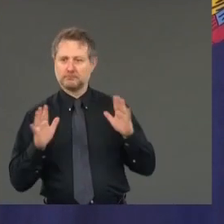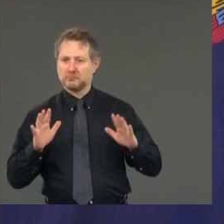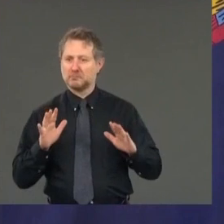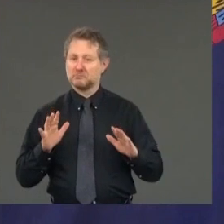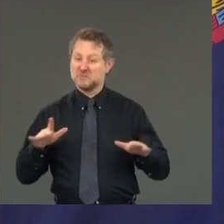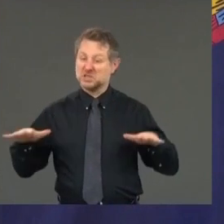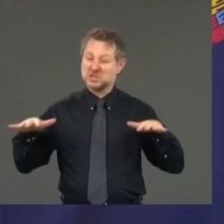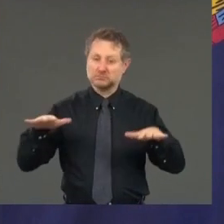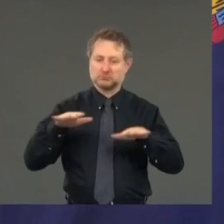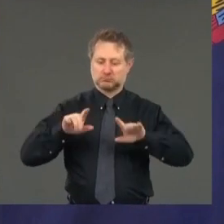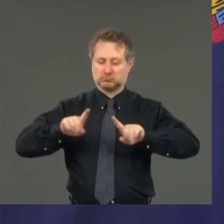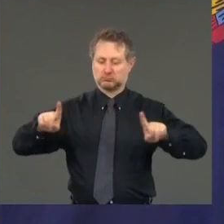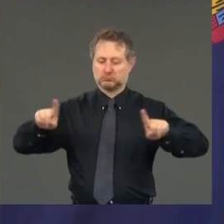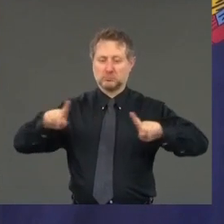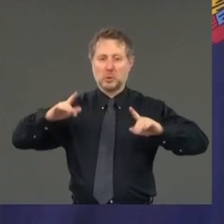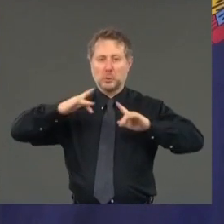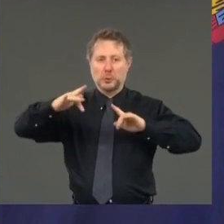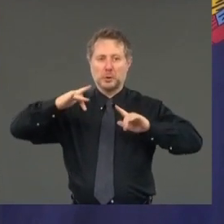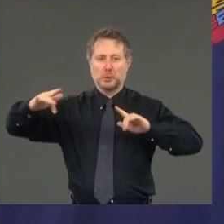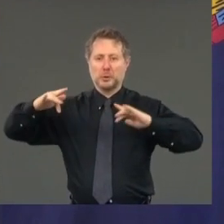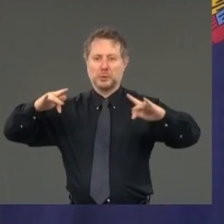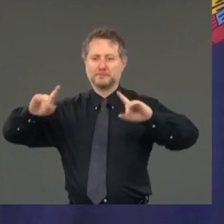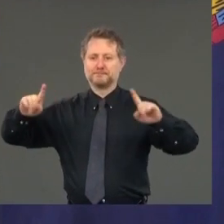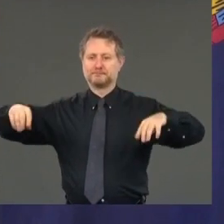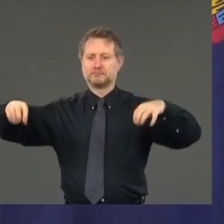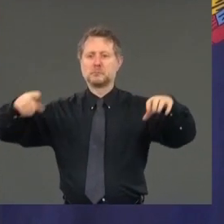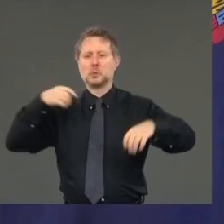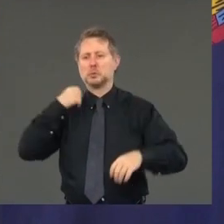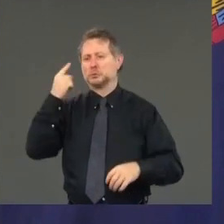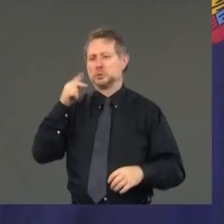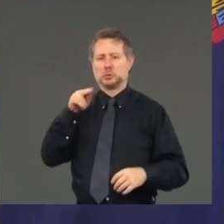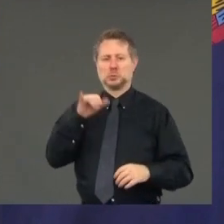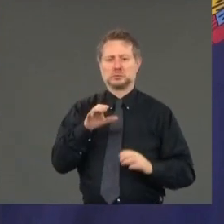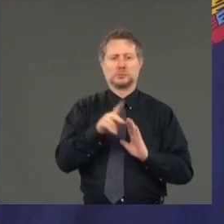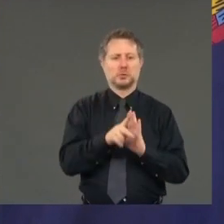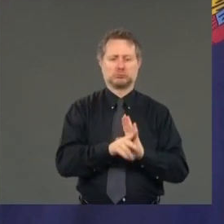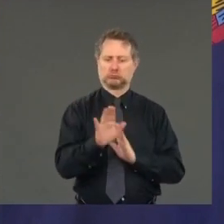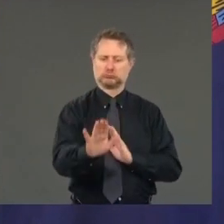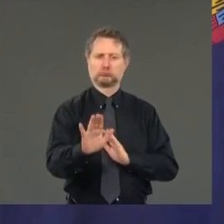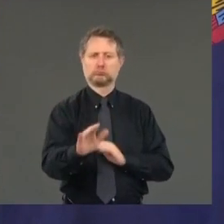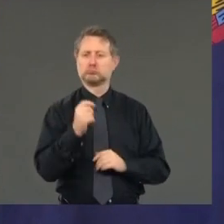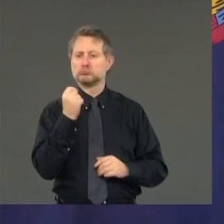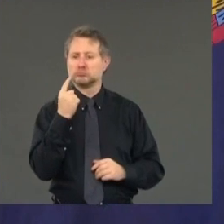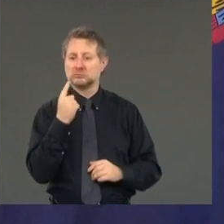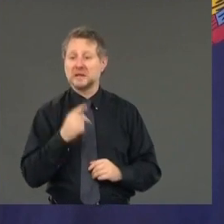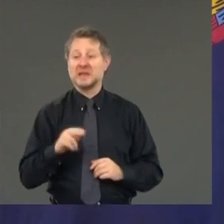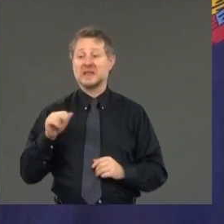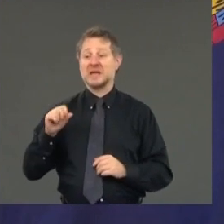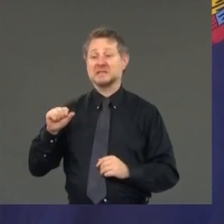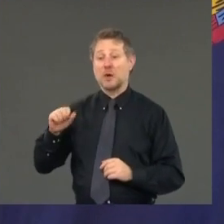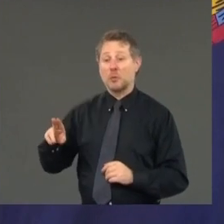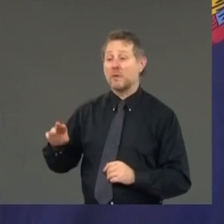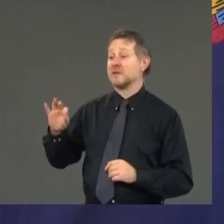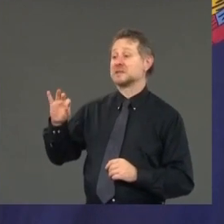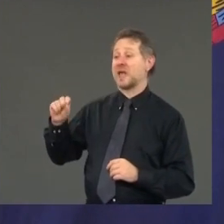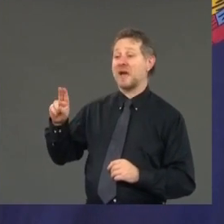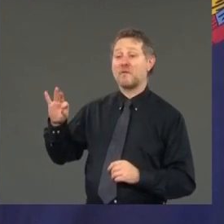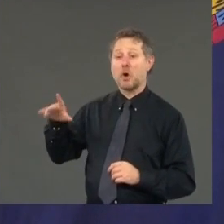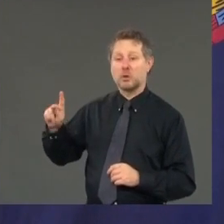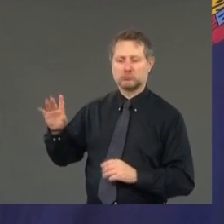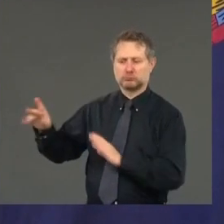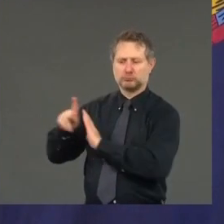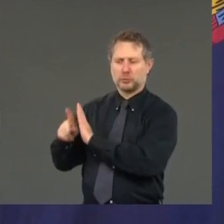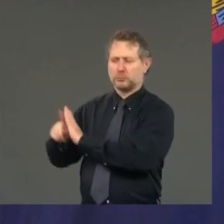distancing. But I understand the policy in New York City. I understand the Nassau policy, and I understand the Suffolk policy. You